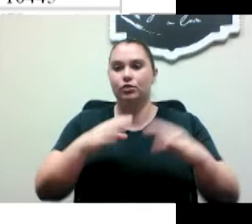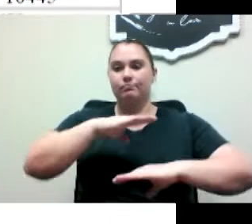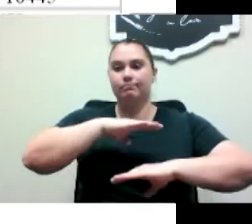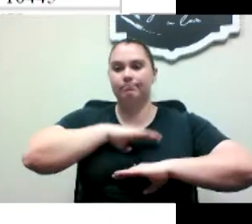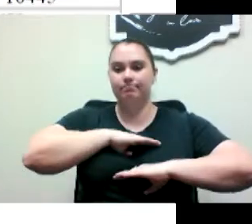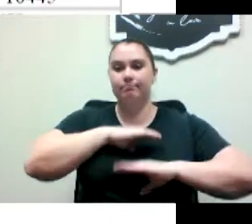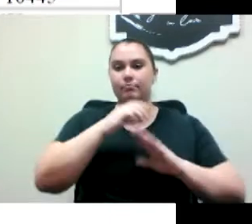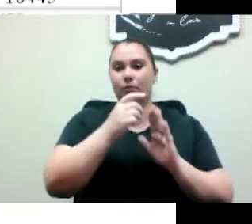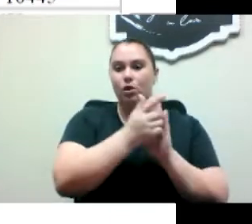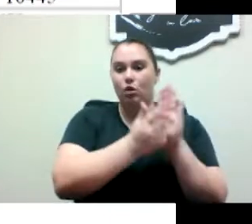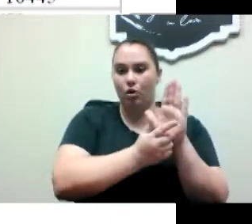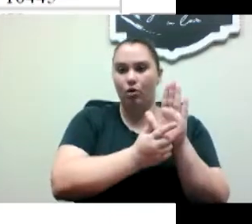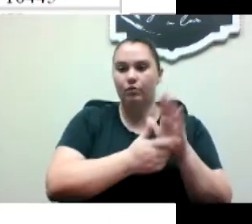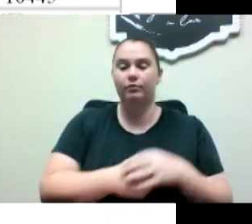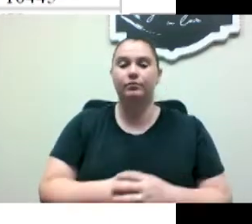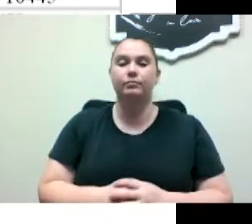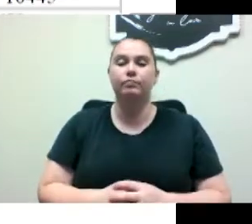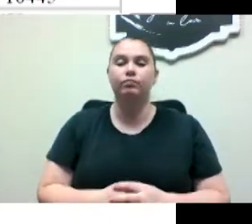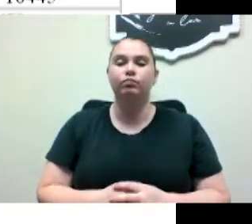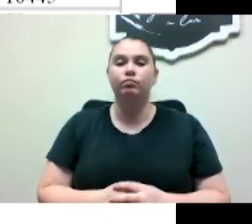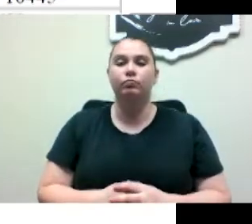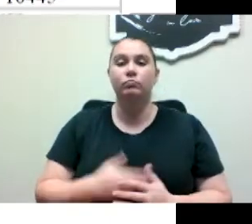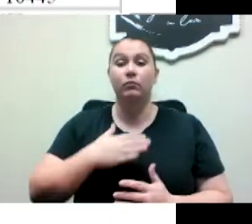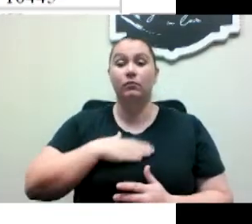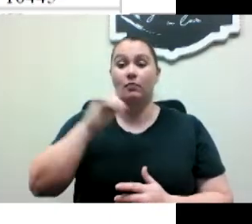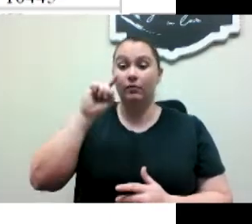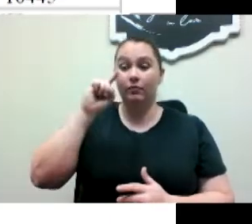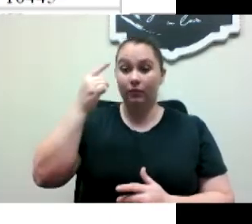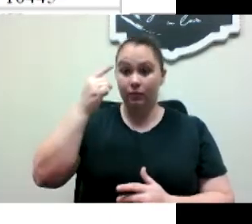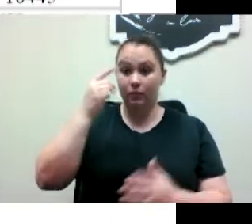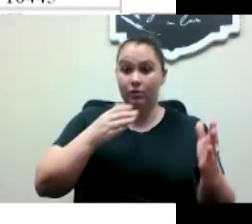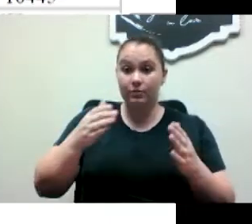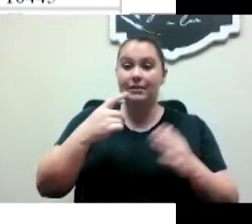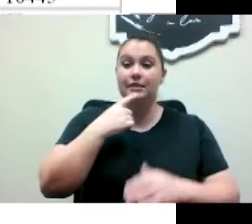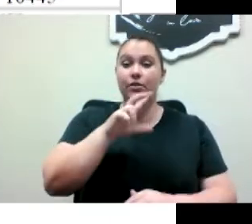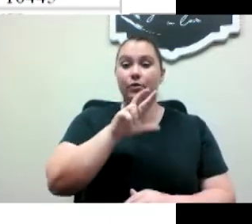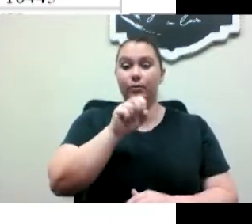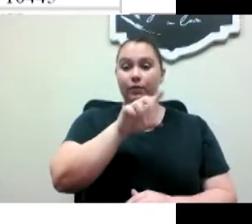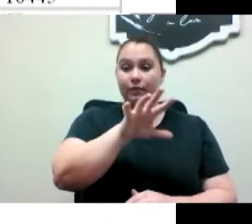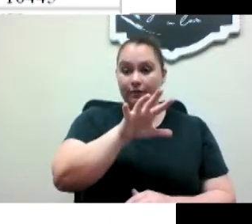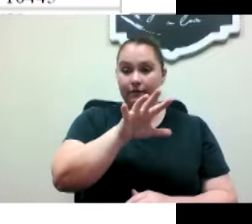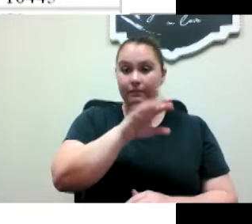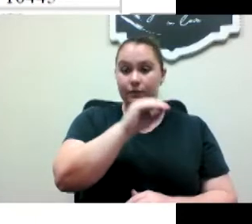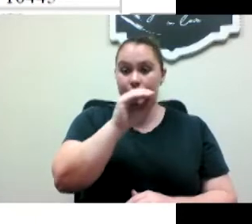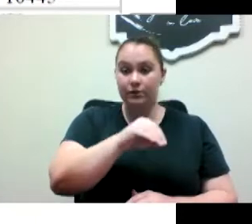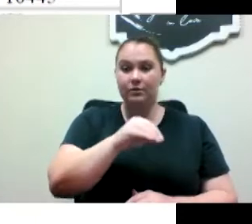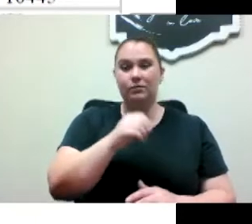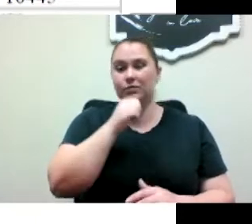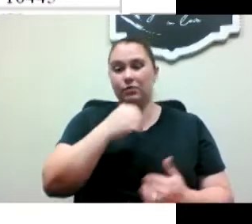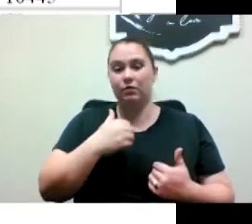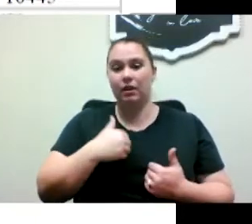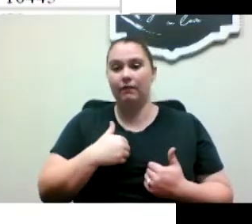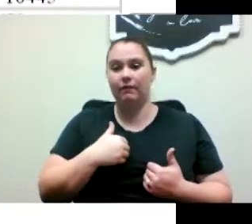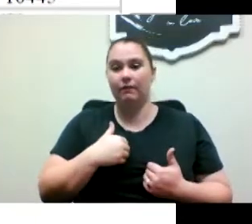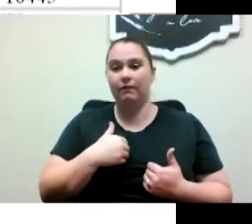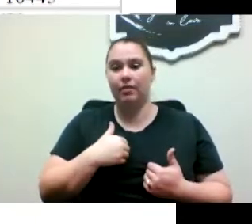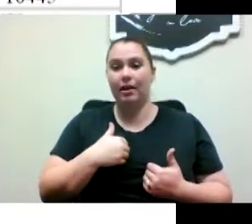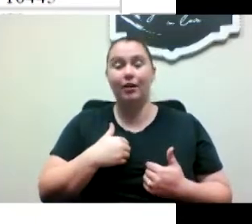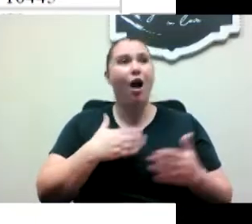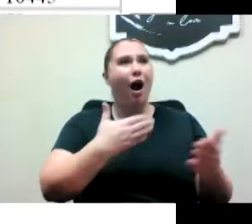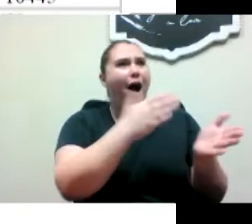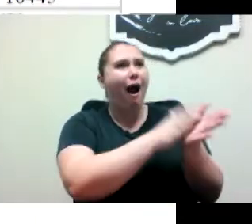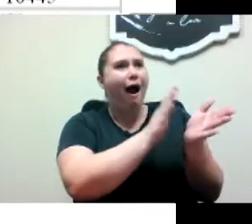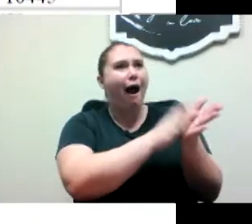down from 7, which is where my initial plan was, to 3.5, as I've said earlier, we don't get a ribbon for going lower.